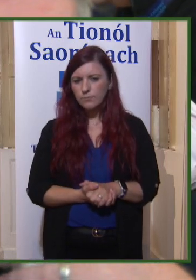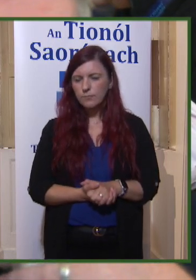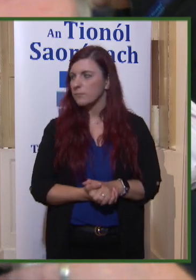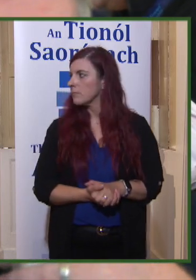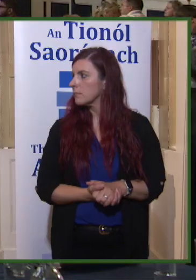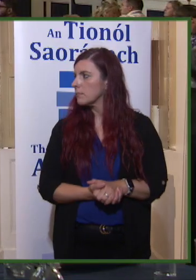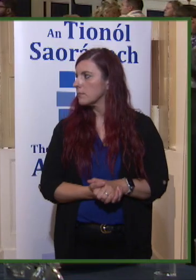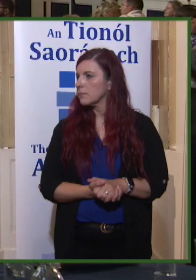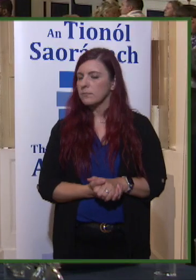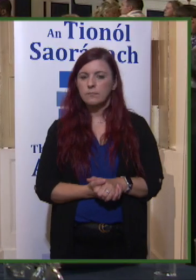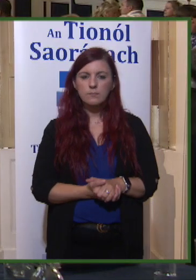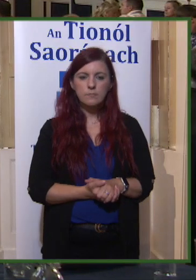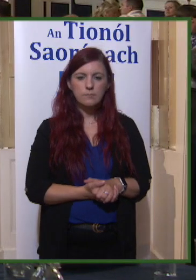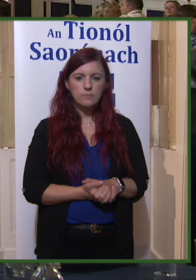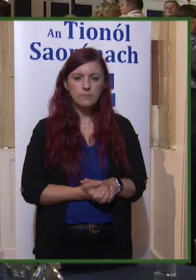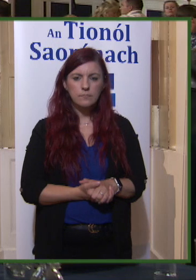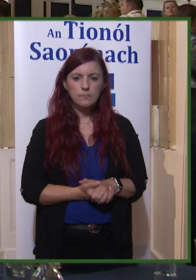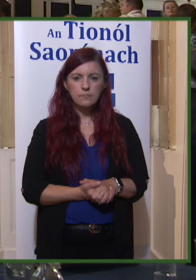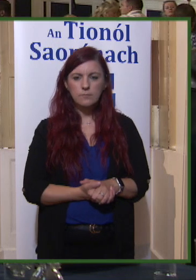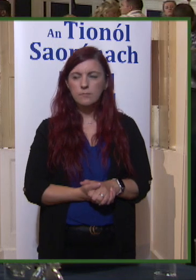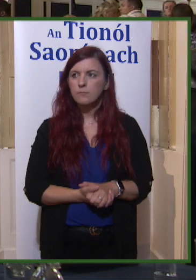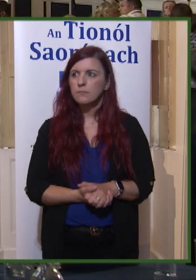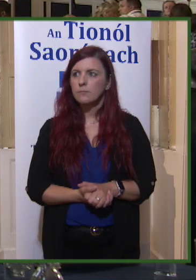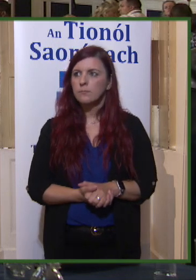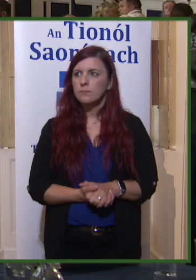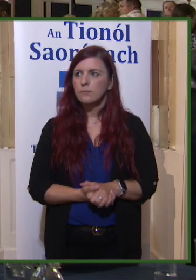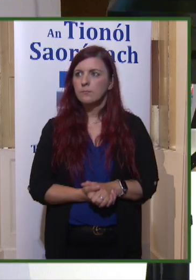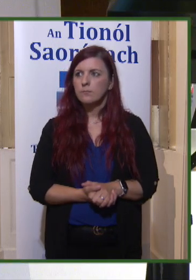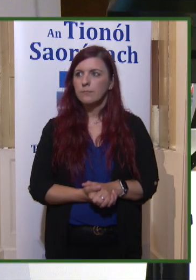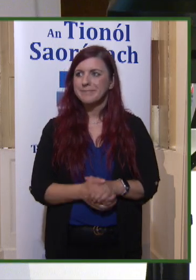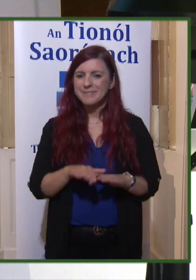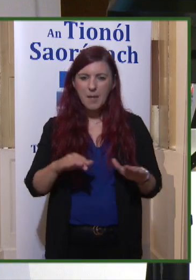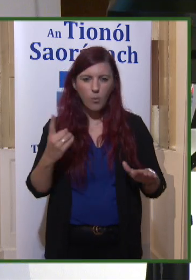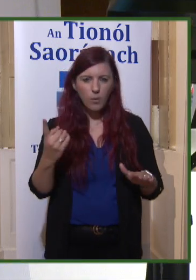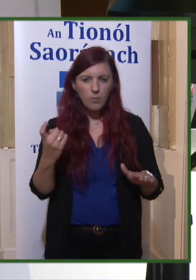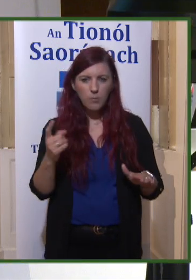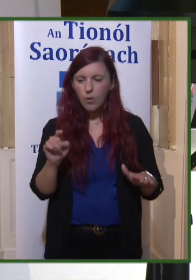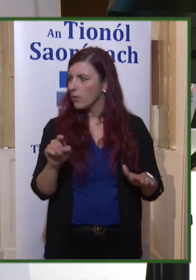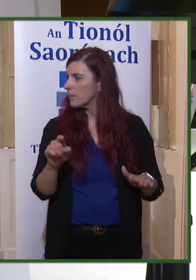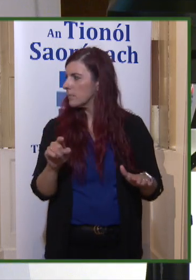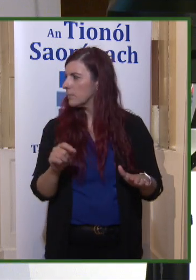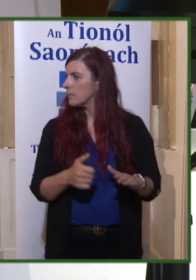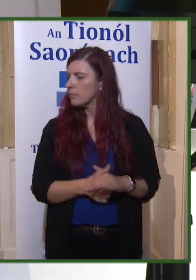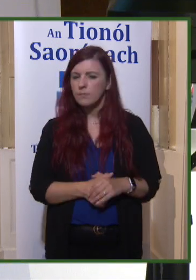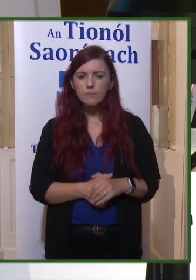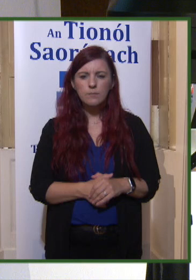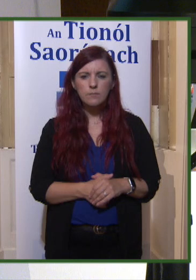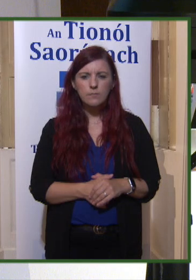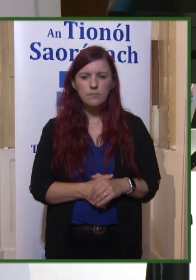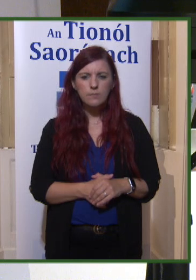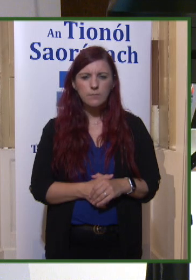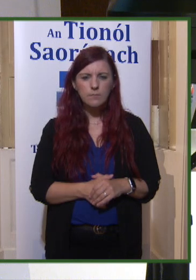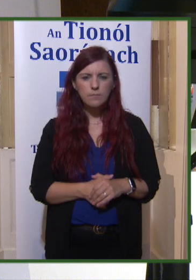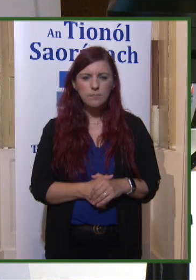Okay, yeah, we're going to ask the room anyway. Do they want to vote this? Just while we're at table 1, any? Yeah, I wonder would it just fall from